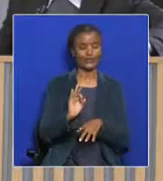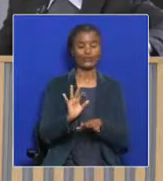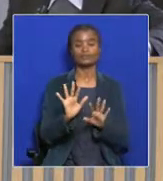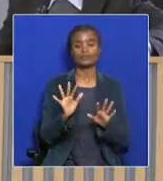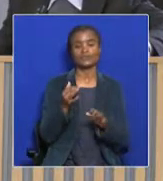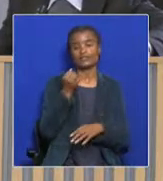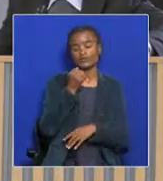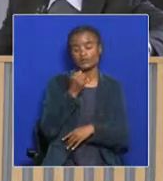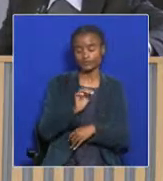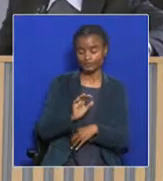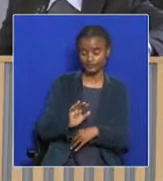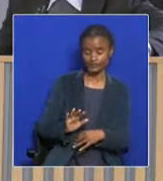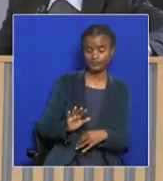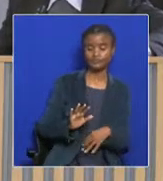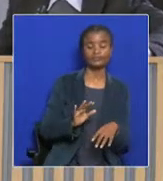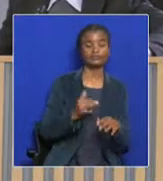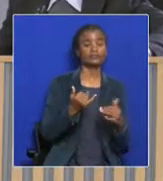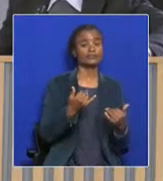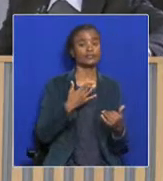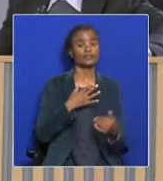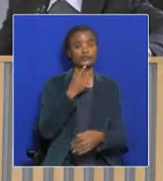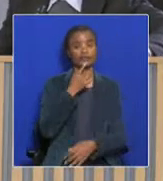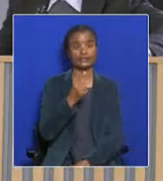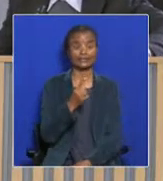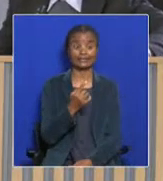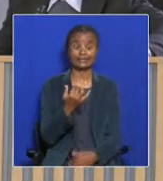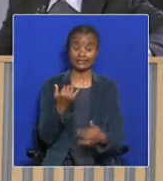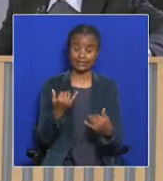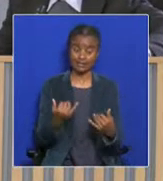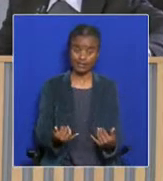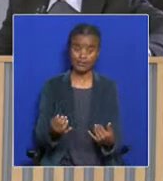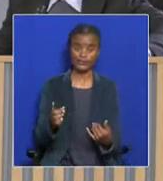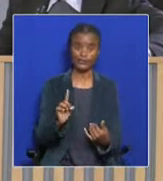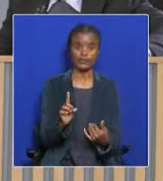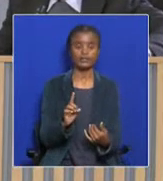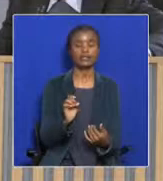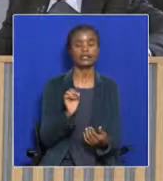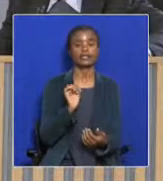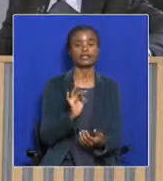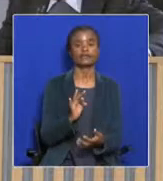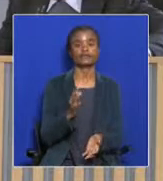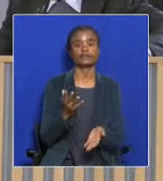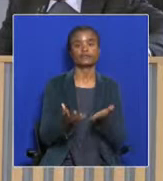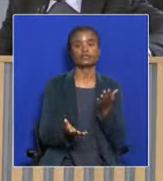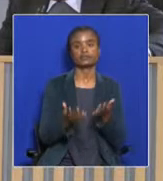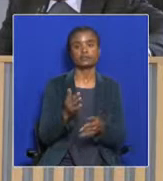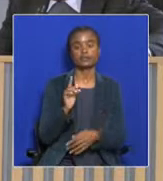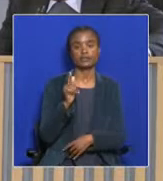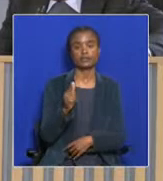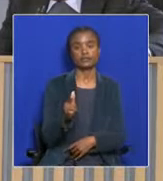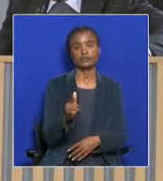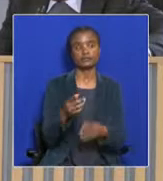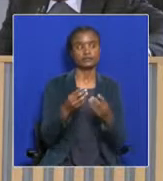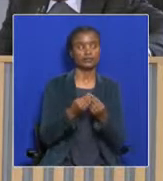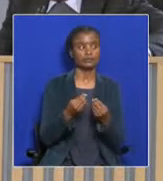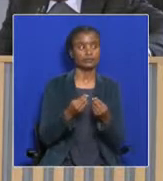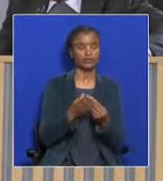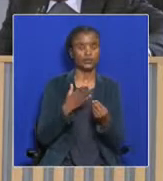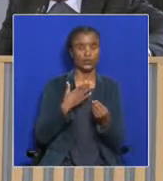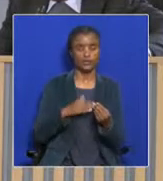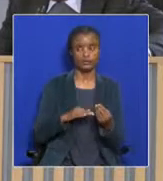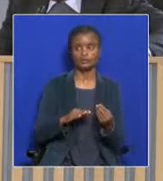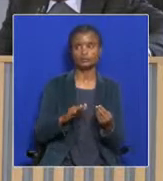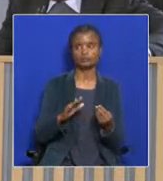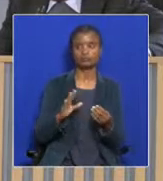in response to the invitation, maybe to file something later, that Sitting